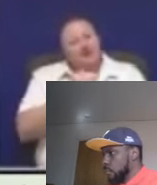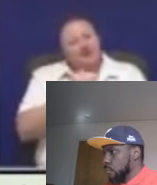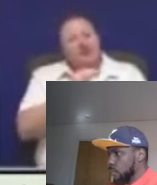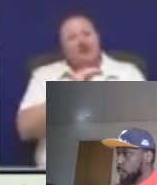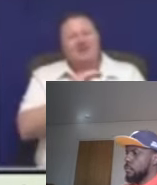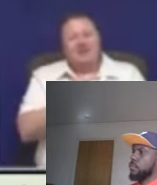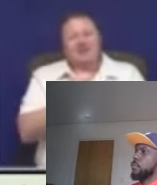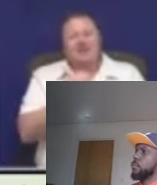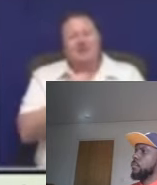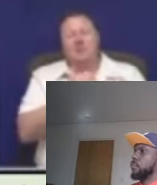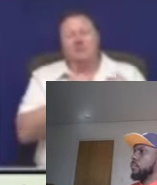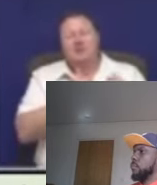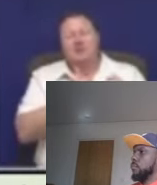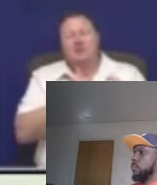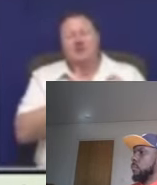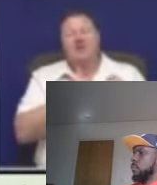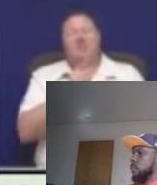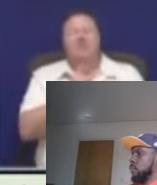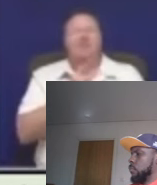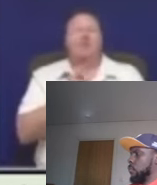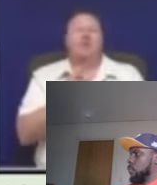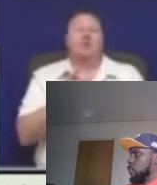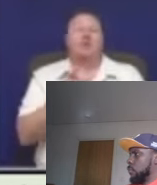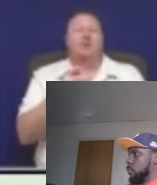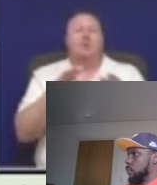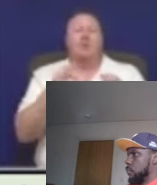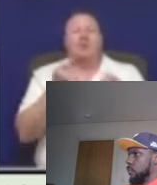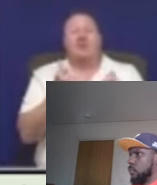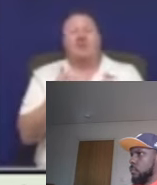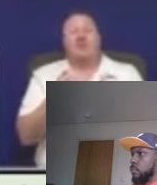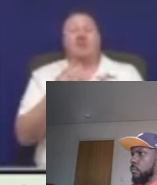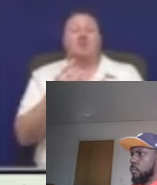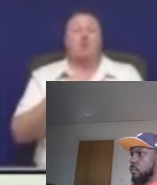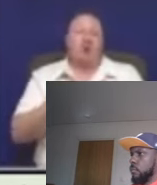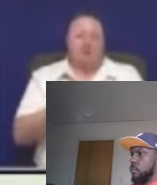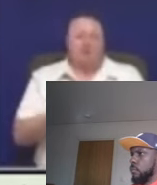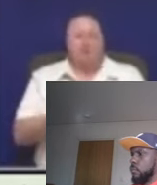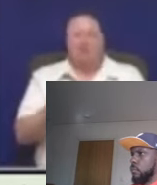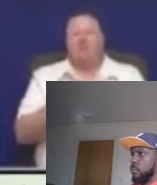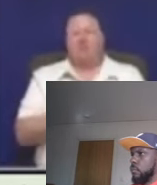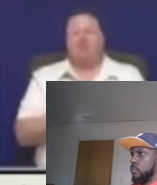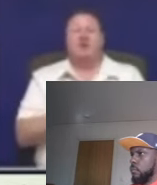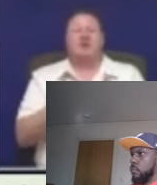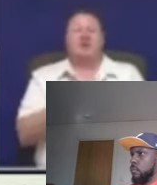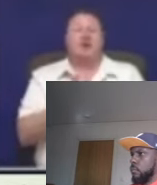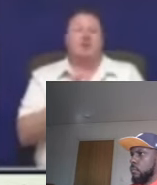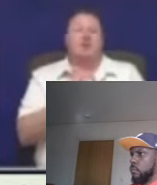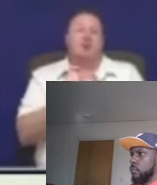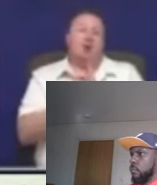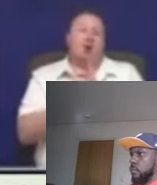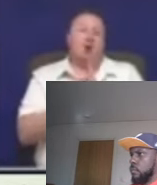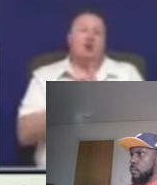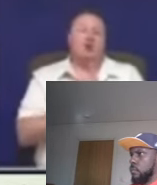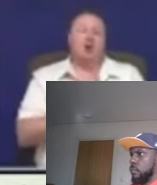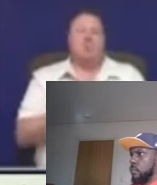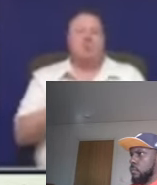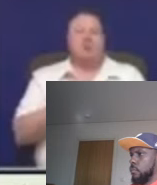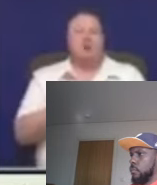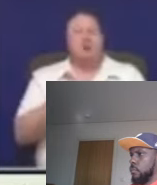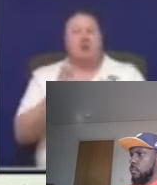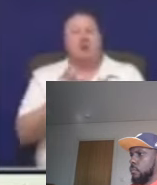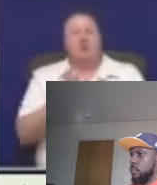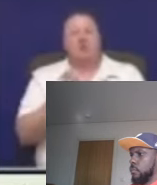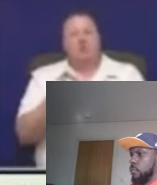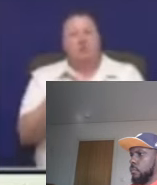funds and a commitment to quality. Furthermore, the creation of a contract management unit within our department is